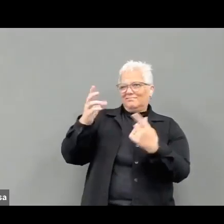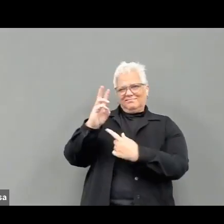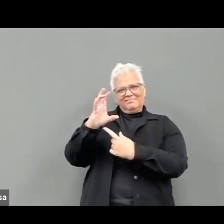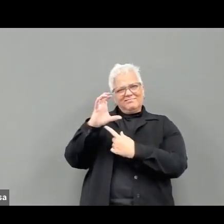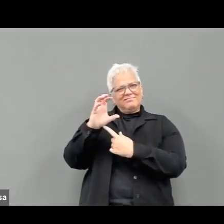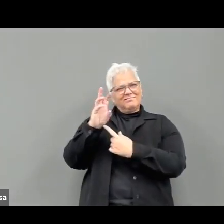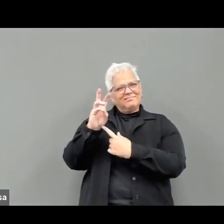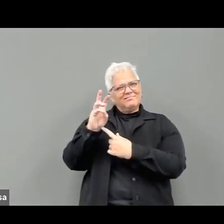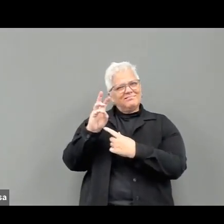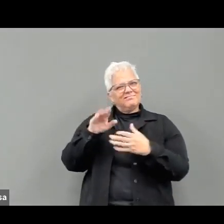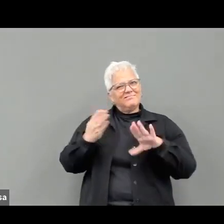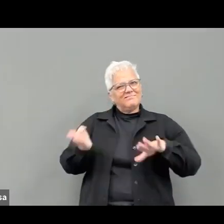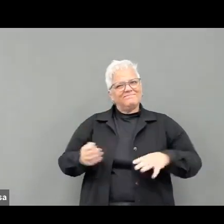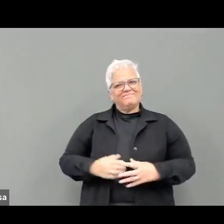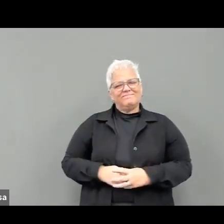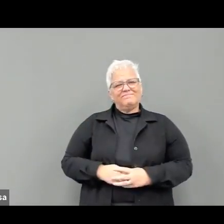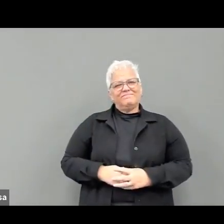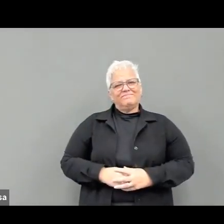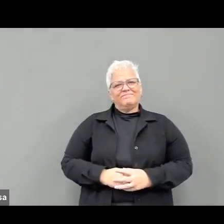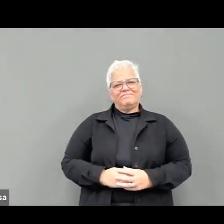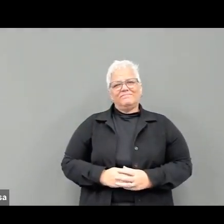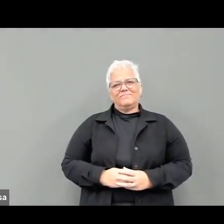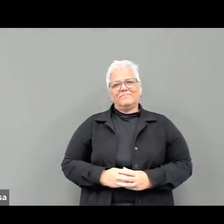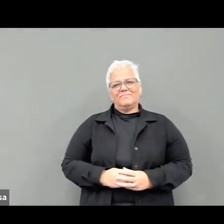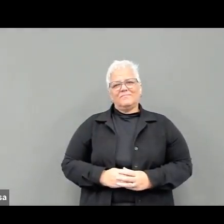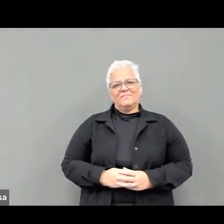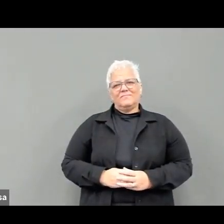remember, all these cases have loved ones who are hurting.